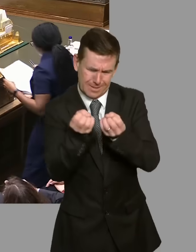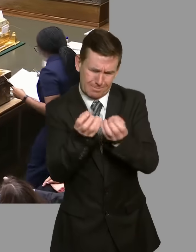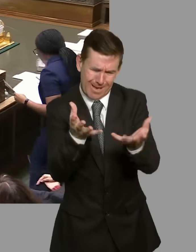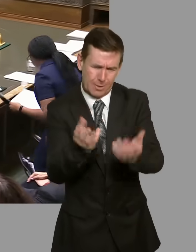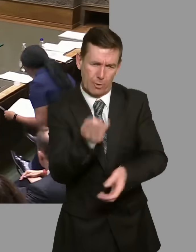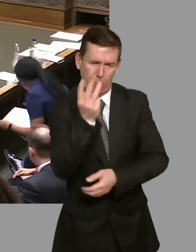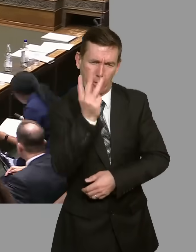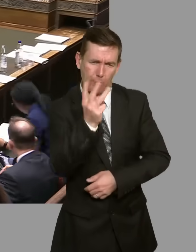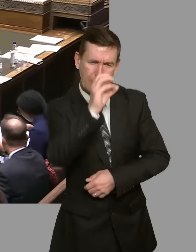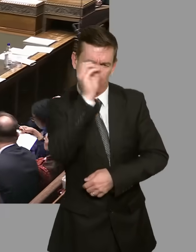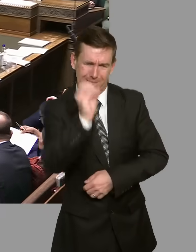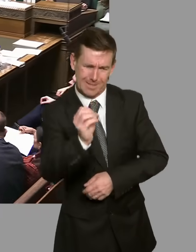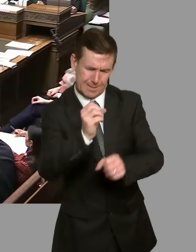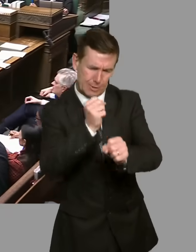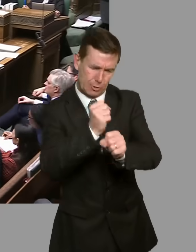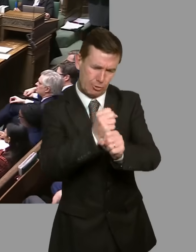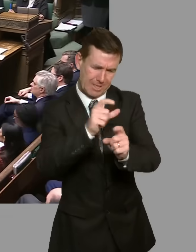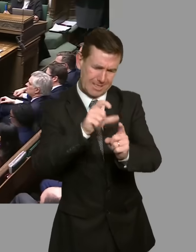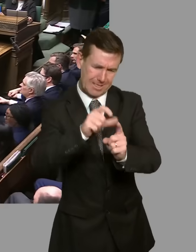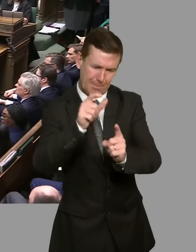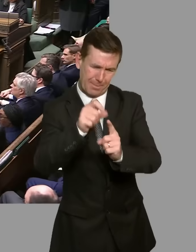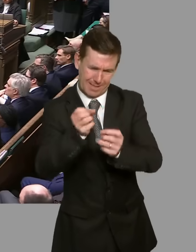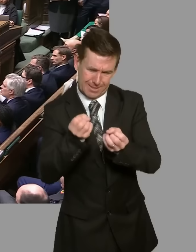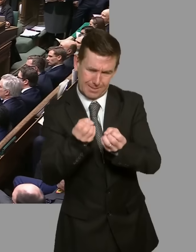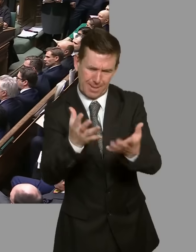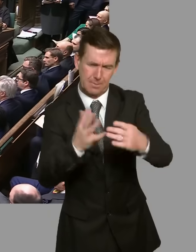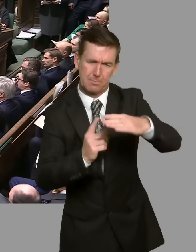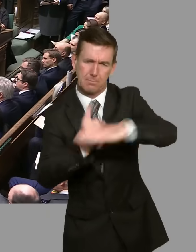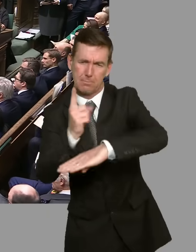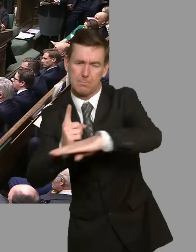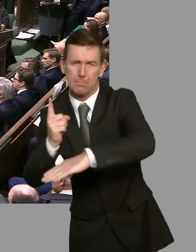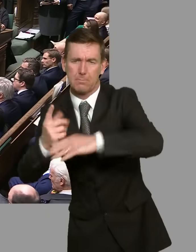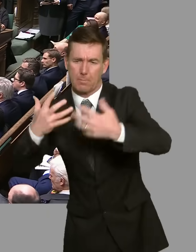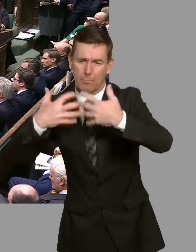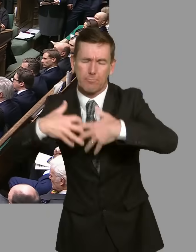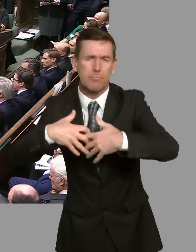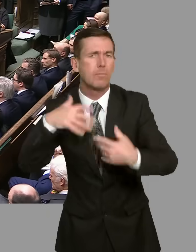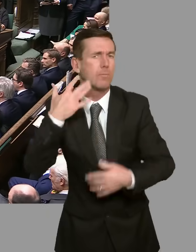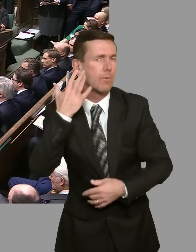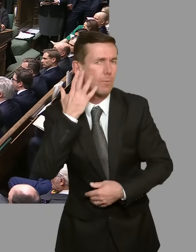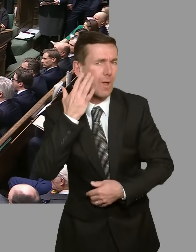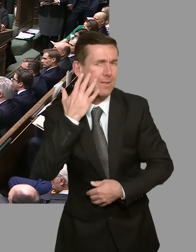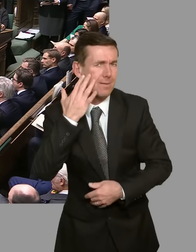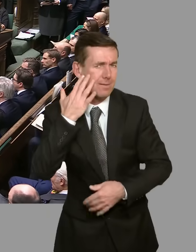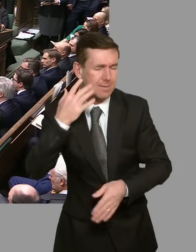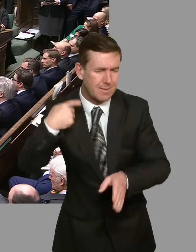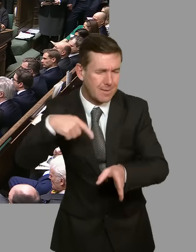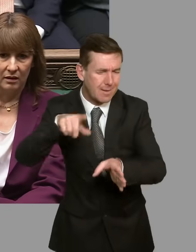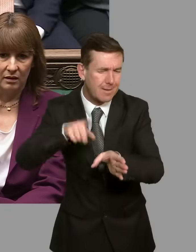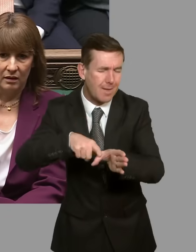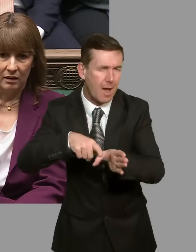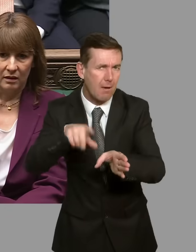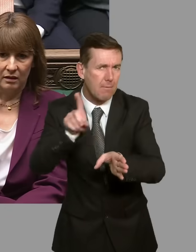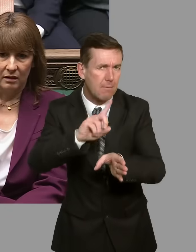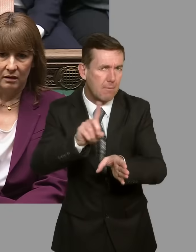defence? Prime Minister. Mr. Speaker, just on this serious issue she puts to me in relation